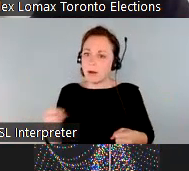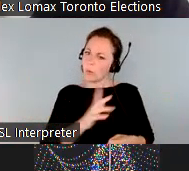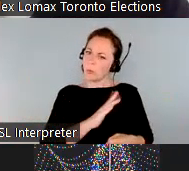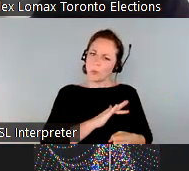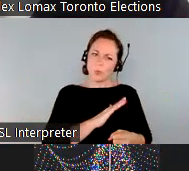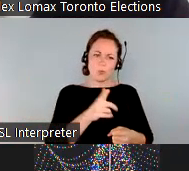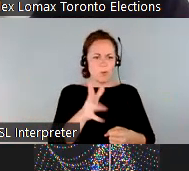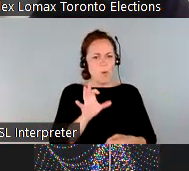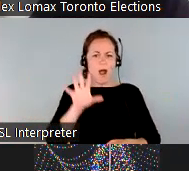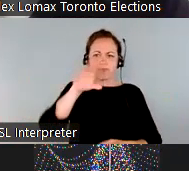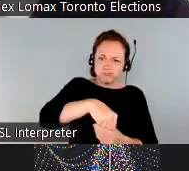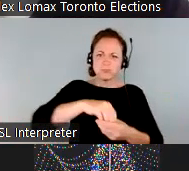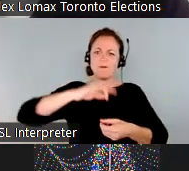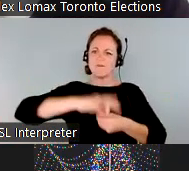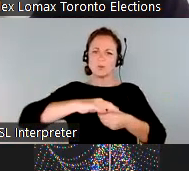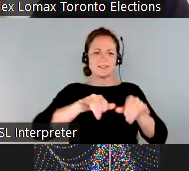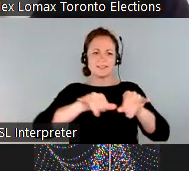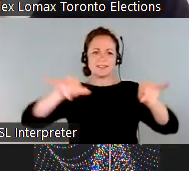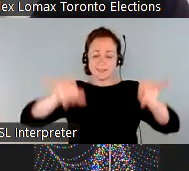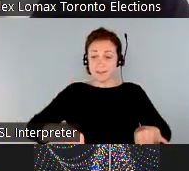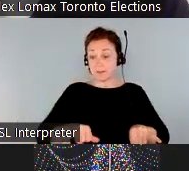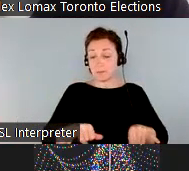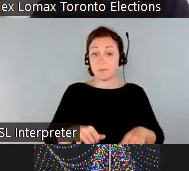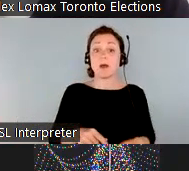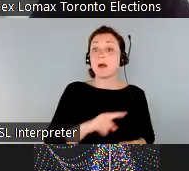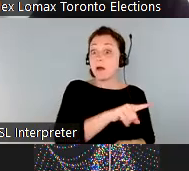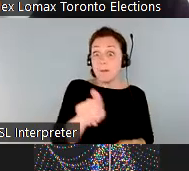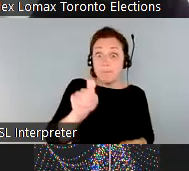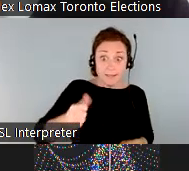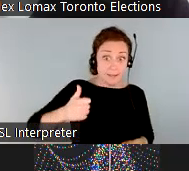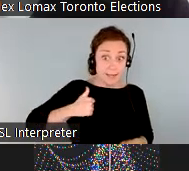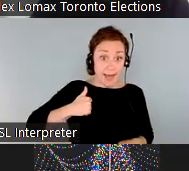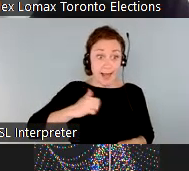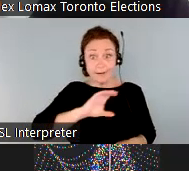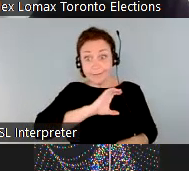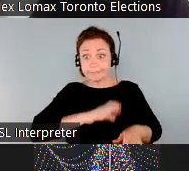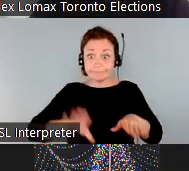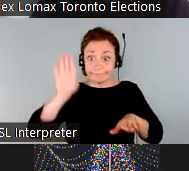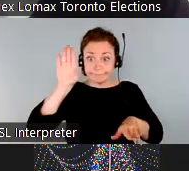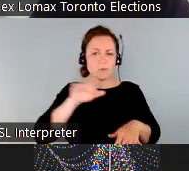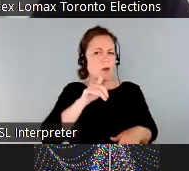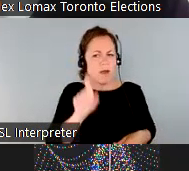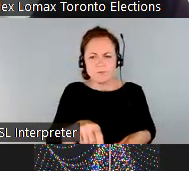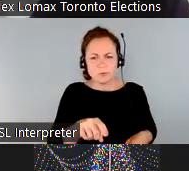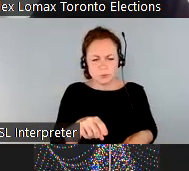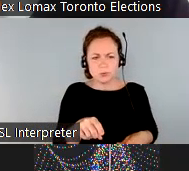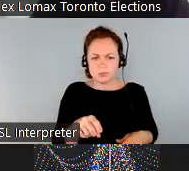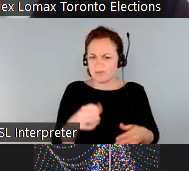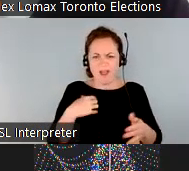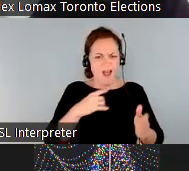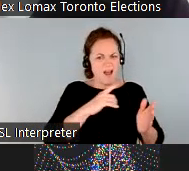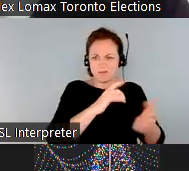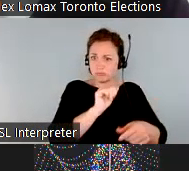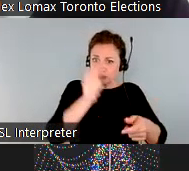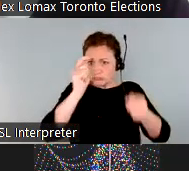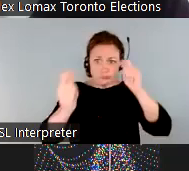in the democratic process. You do not have to be a Canadian citizen to work an election. There are many roles available and everyone is